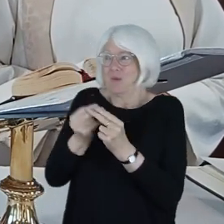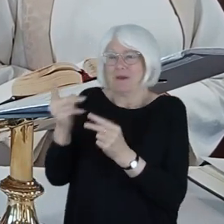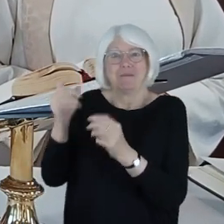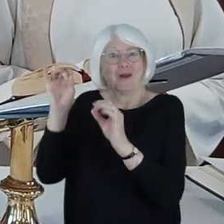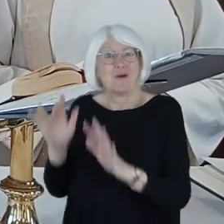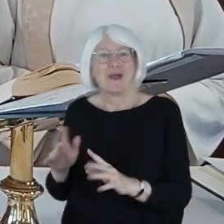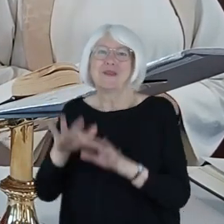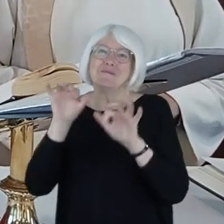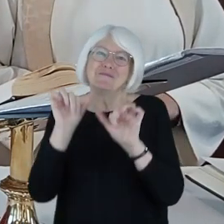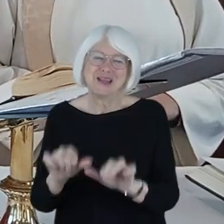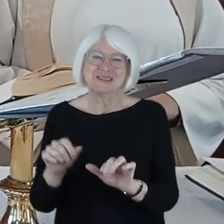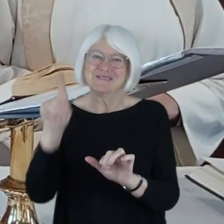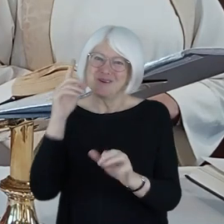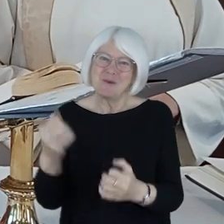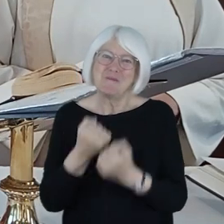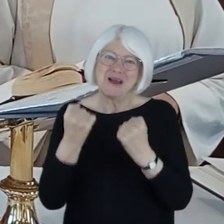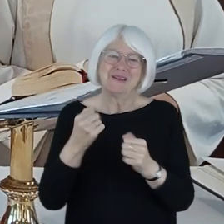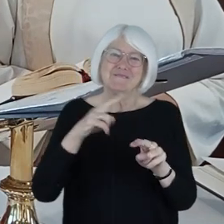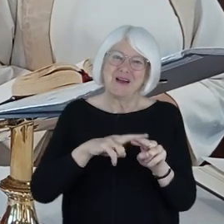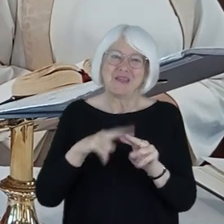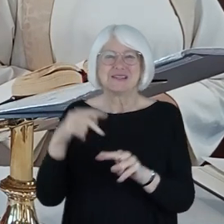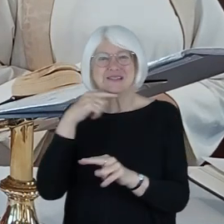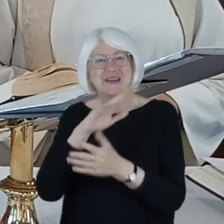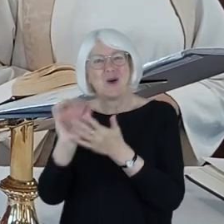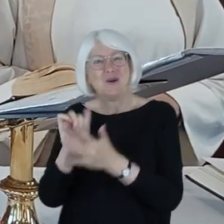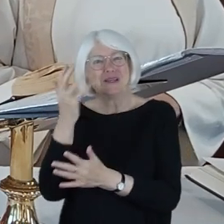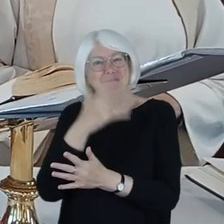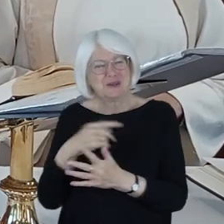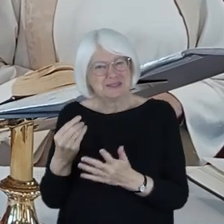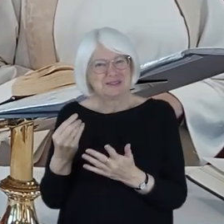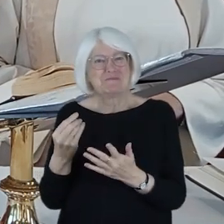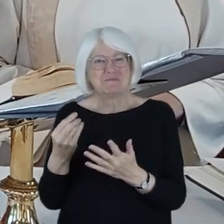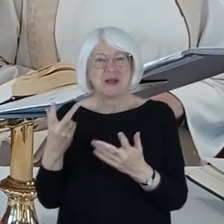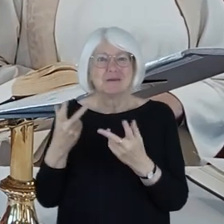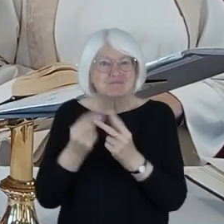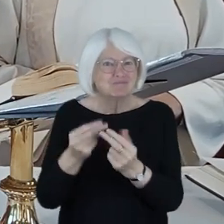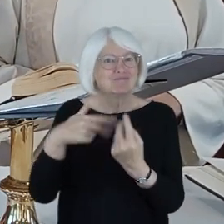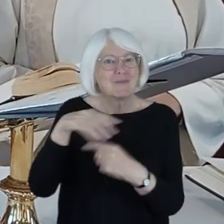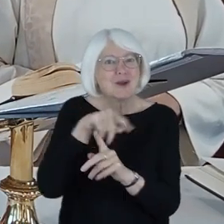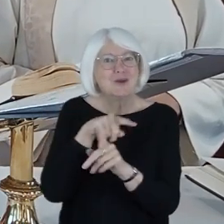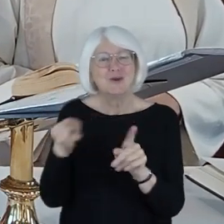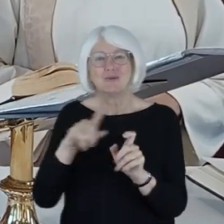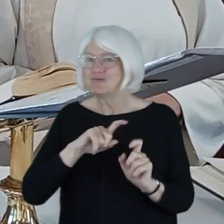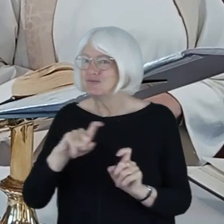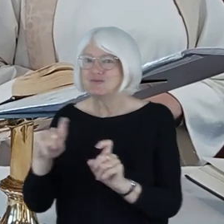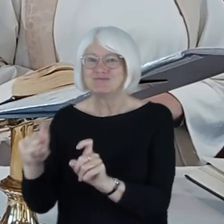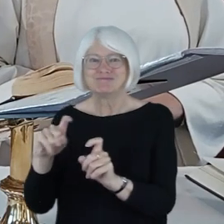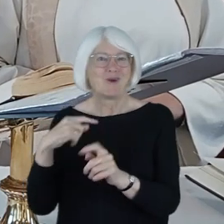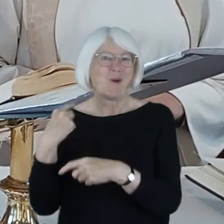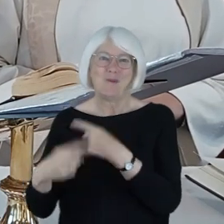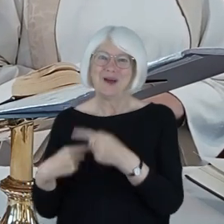blessing of God Almighty, the Father, the Son, and the Holy Spirit be among you and remain with you